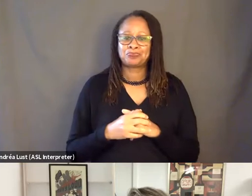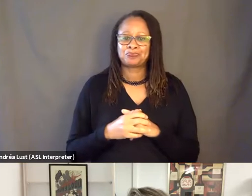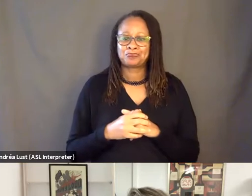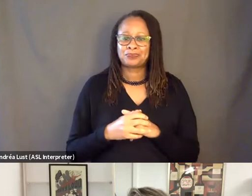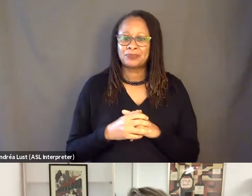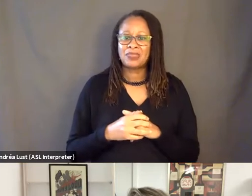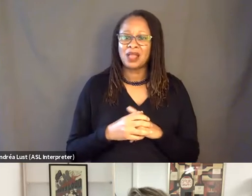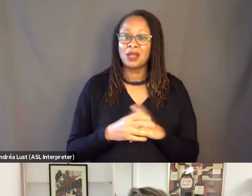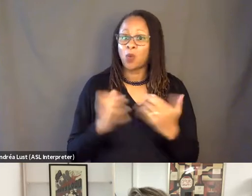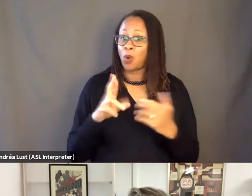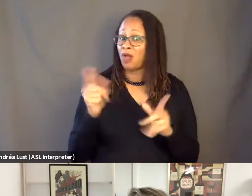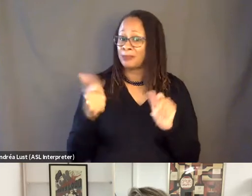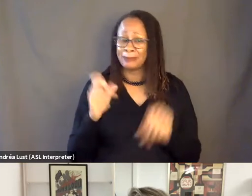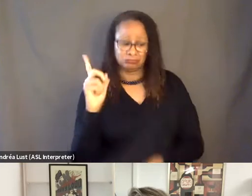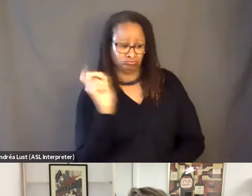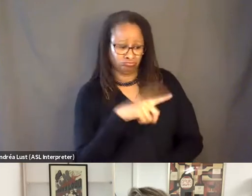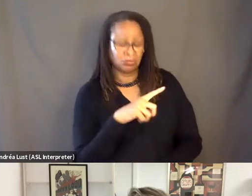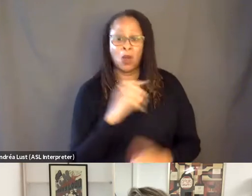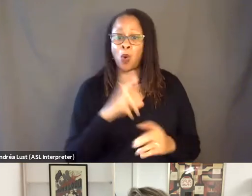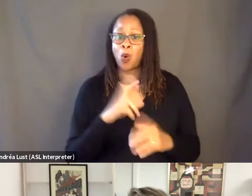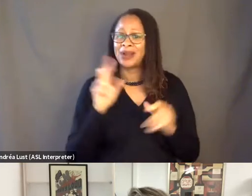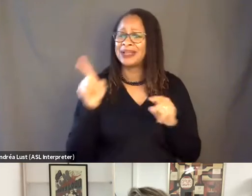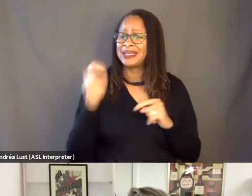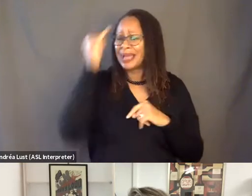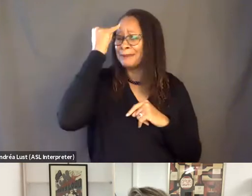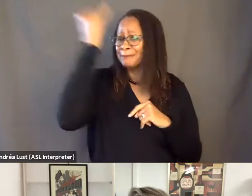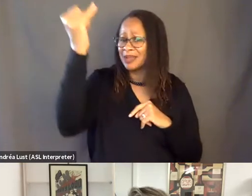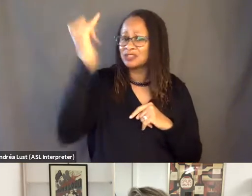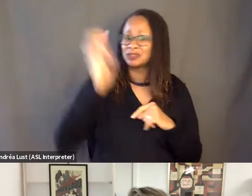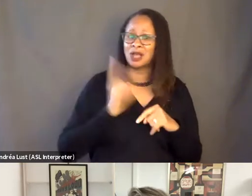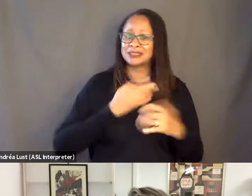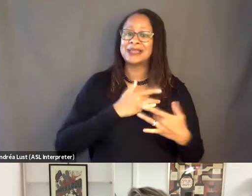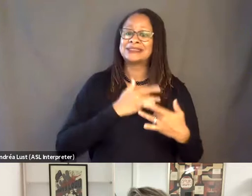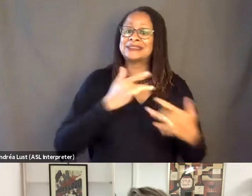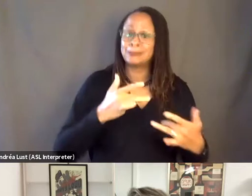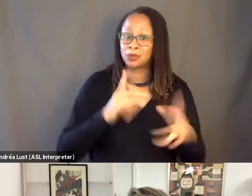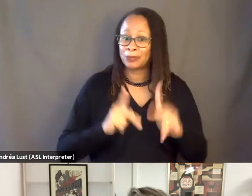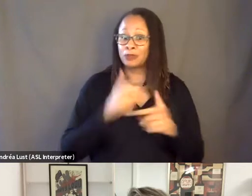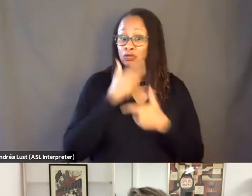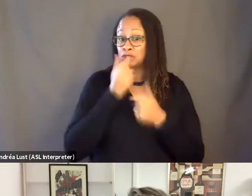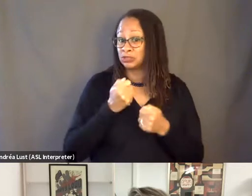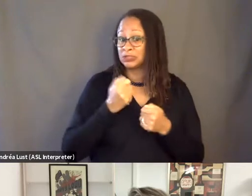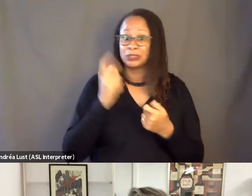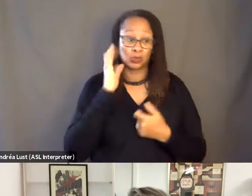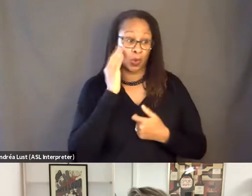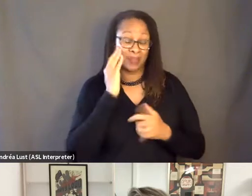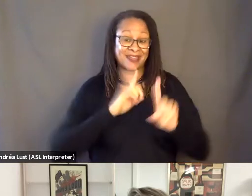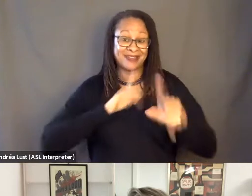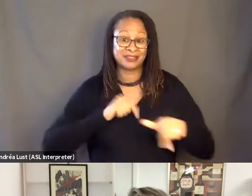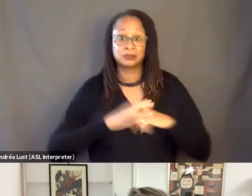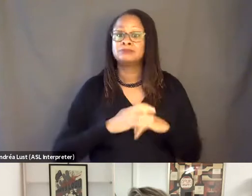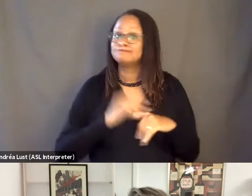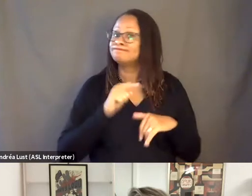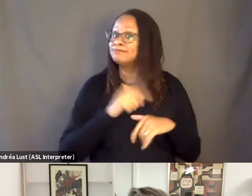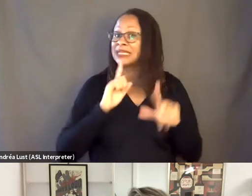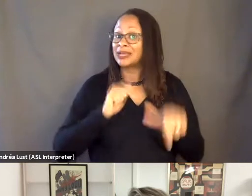He's been asked himself, or that he imagines us neurotypical people would be interested in. He answers them.